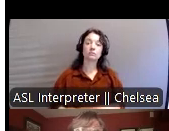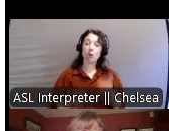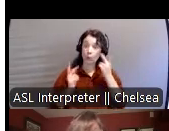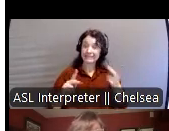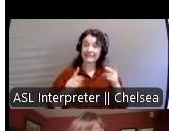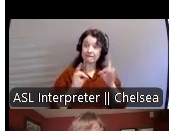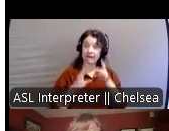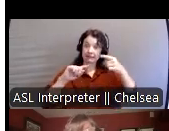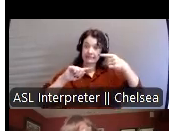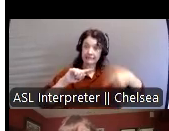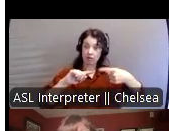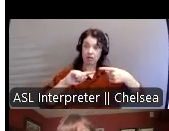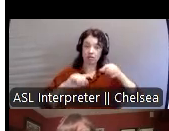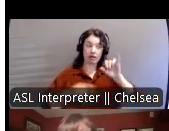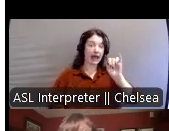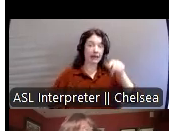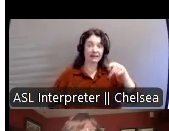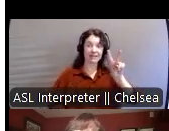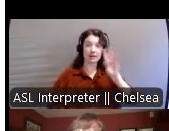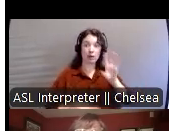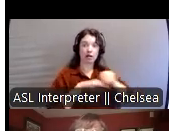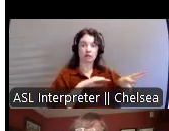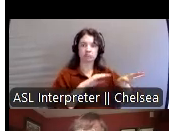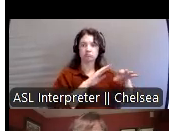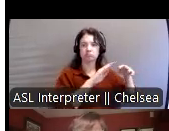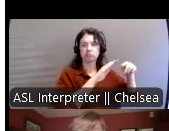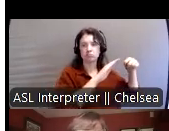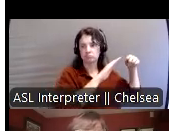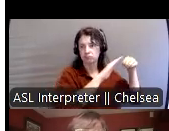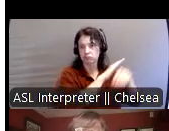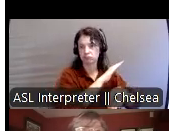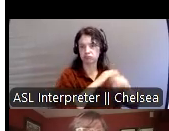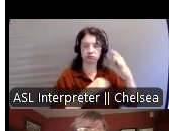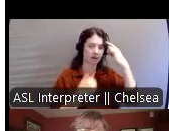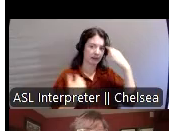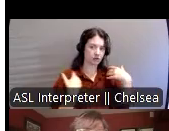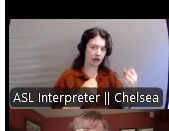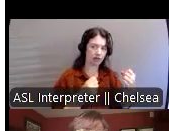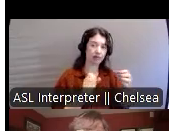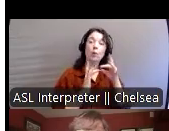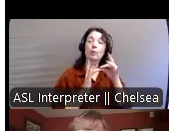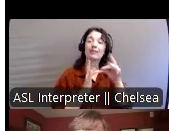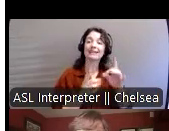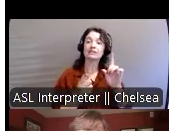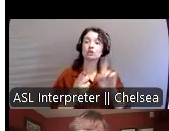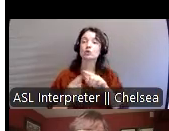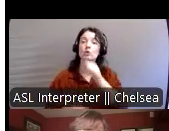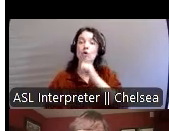is IPV worsens mental health, which leads to coping mechanism and then perpetuates